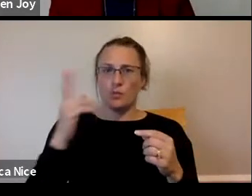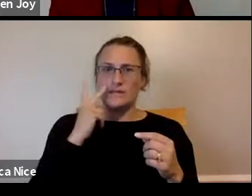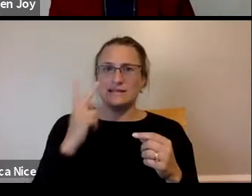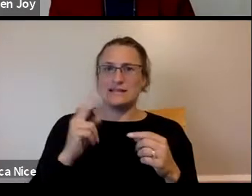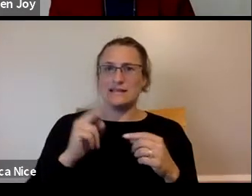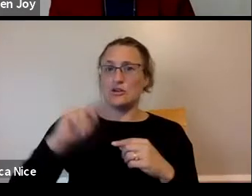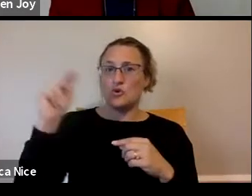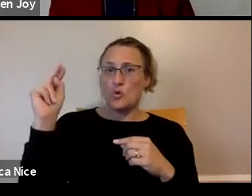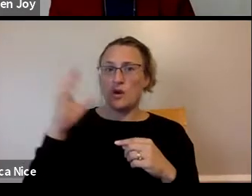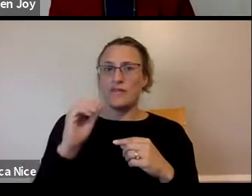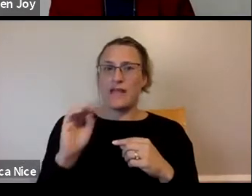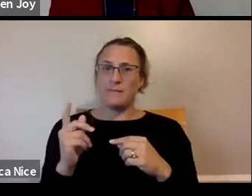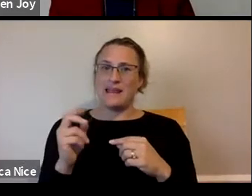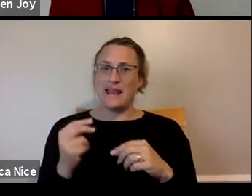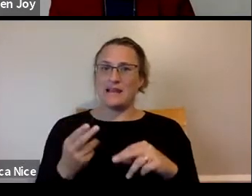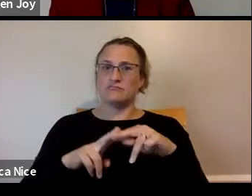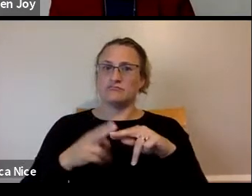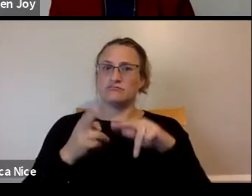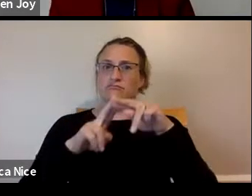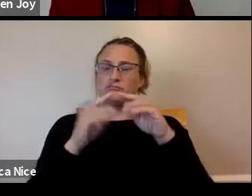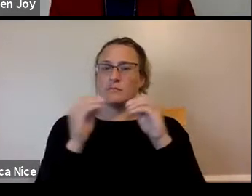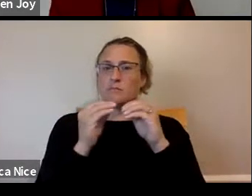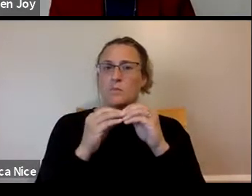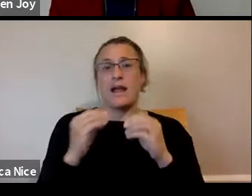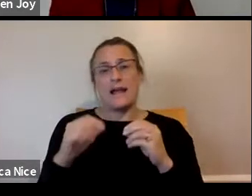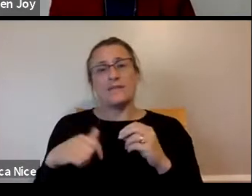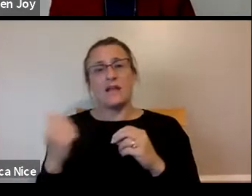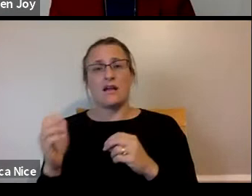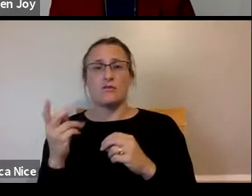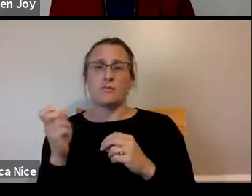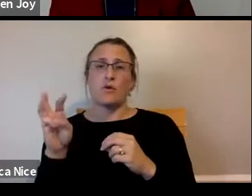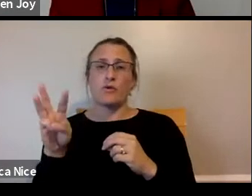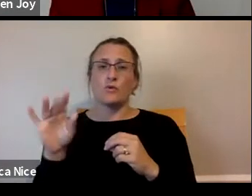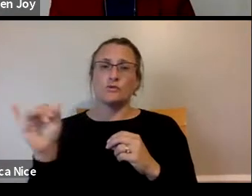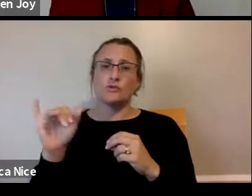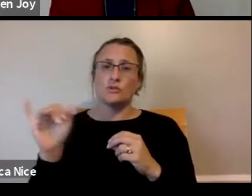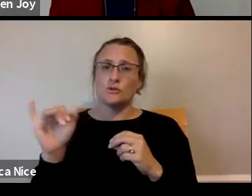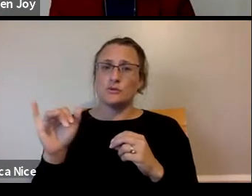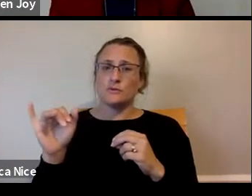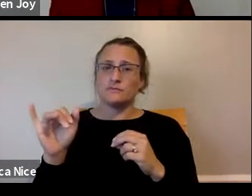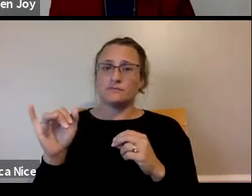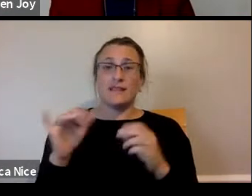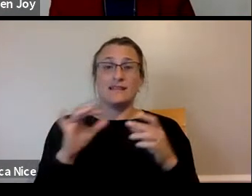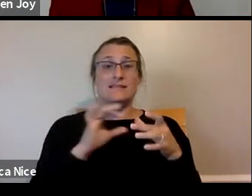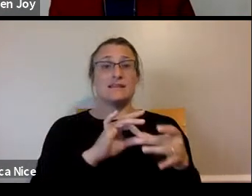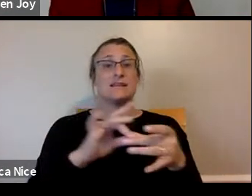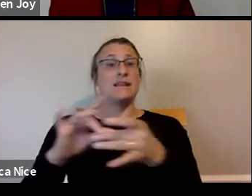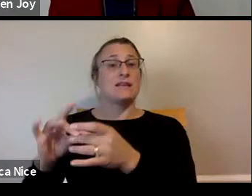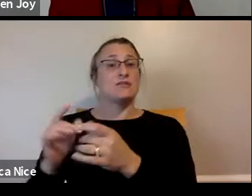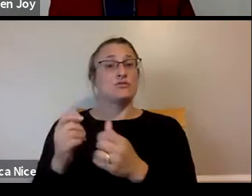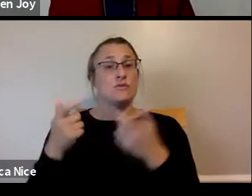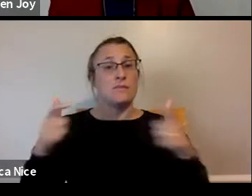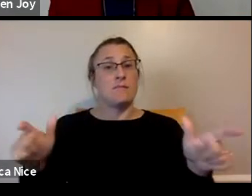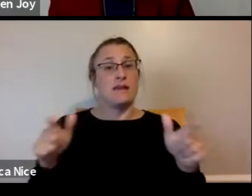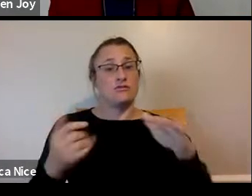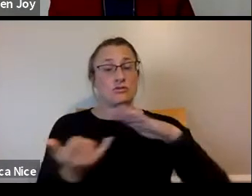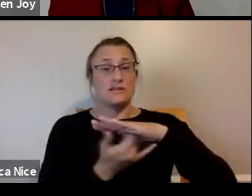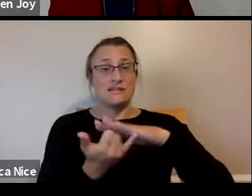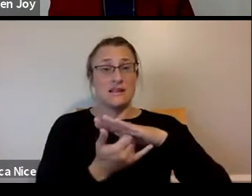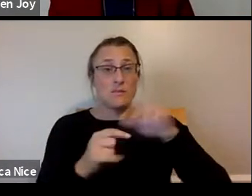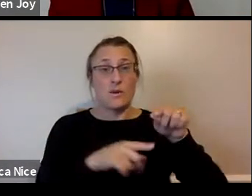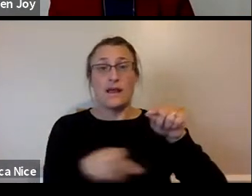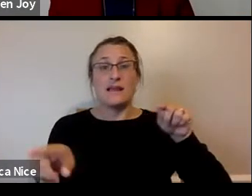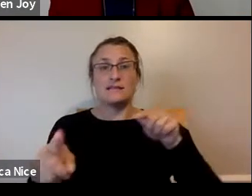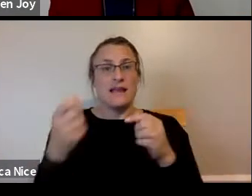from parts of Manhattan as well as the other boroughs. Because it's connected to the major subway lines in Manhattan, every